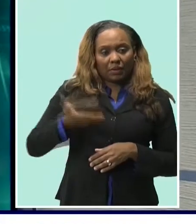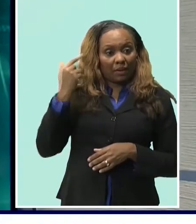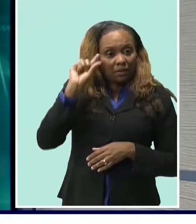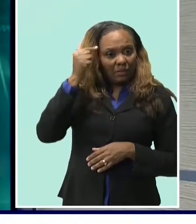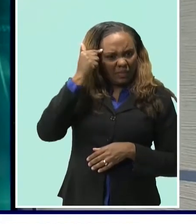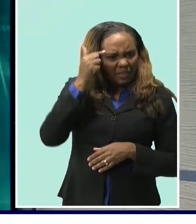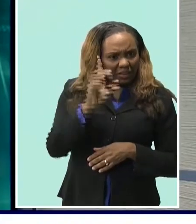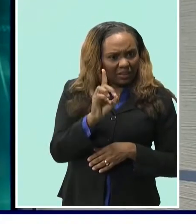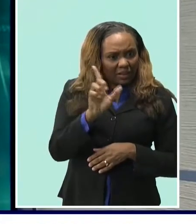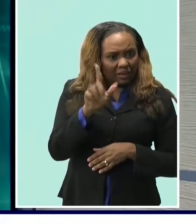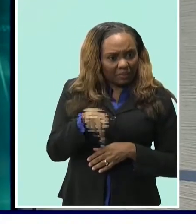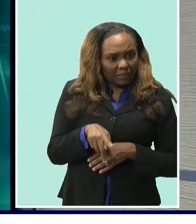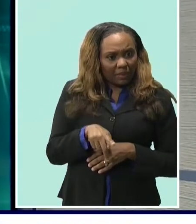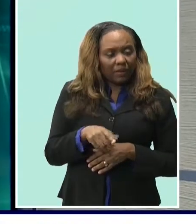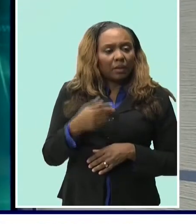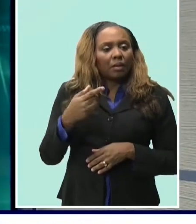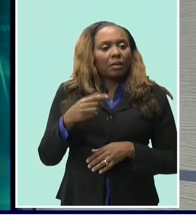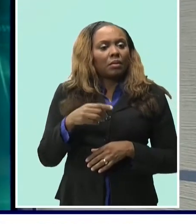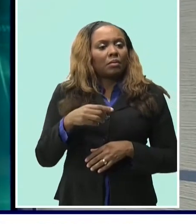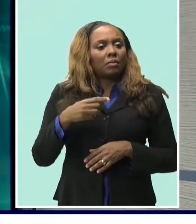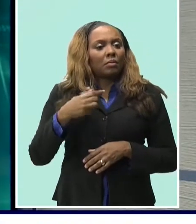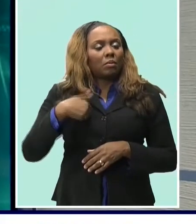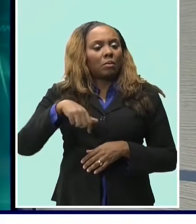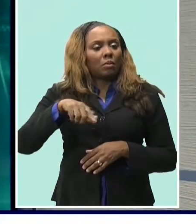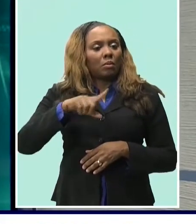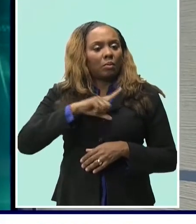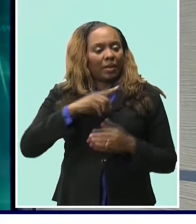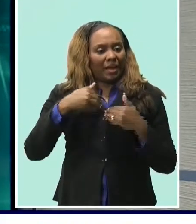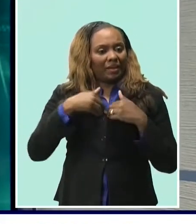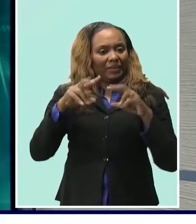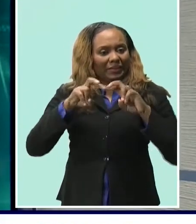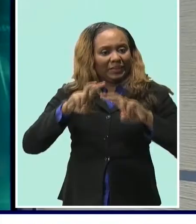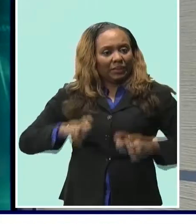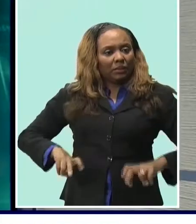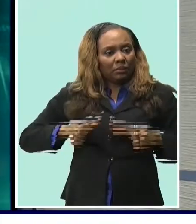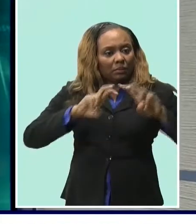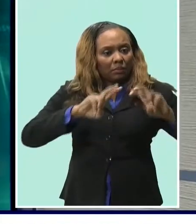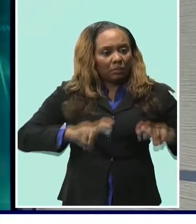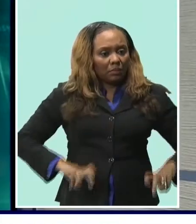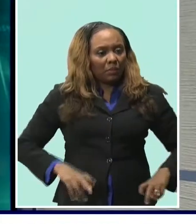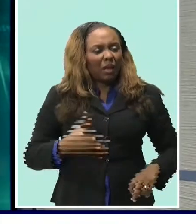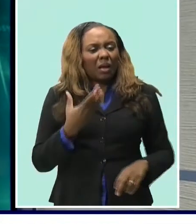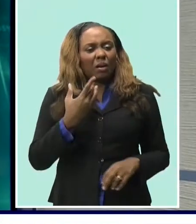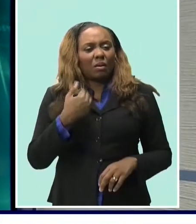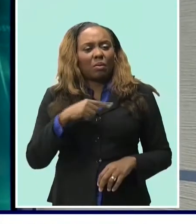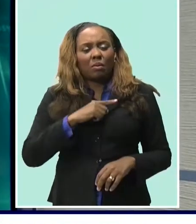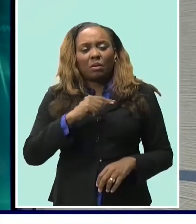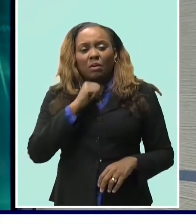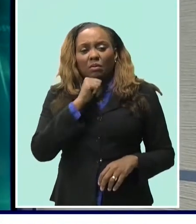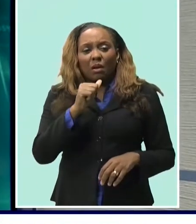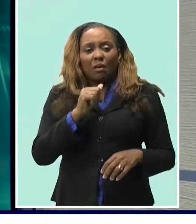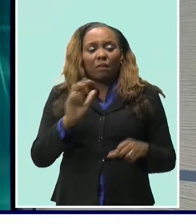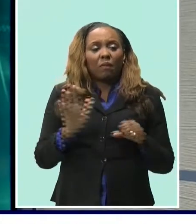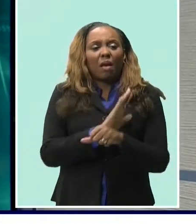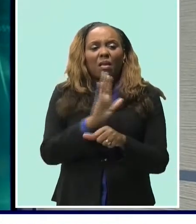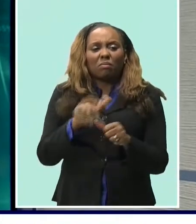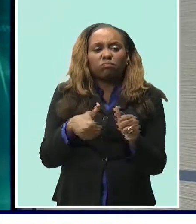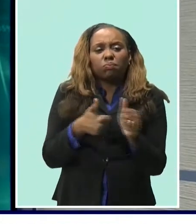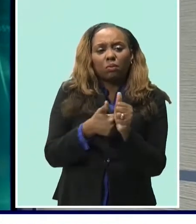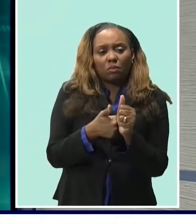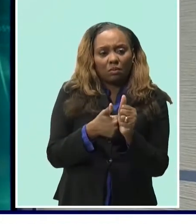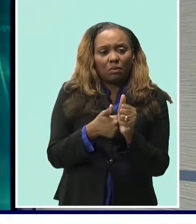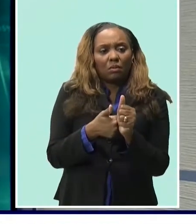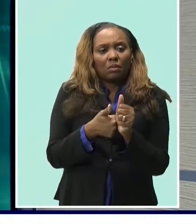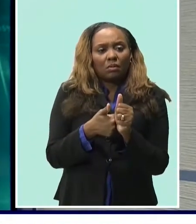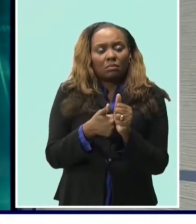administration, Barbados was assessed by the Global Forum in those areas and was found to be partially compliant. He explains that, in essence,